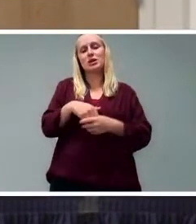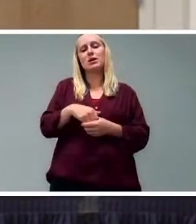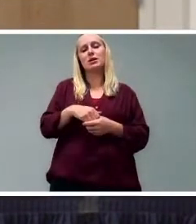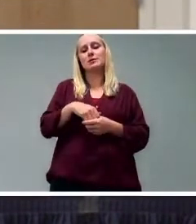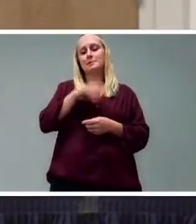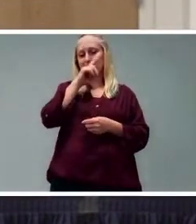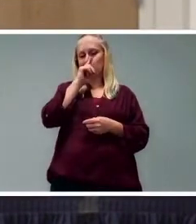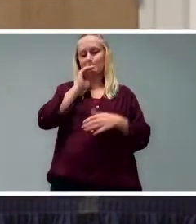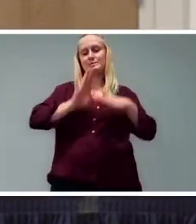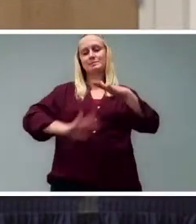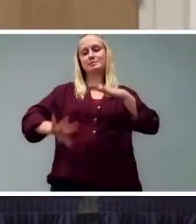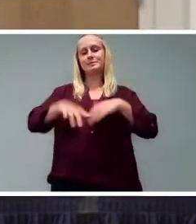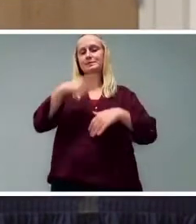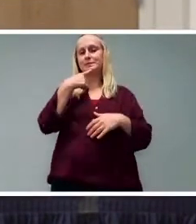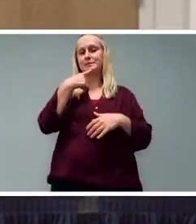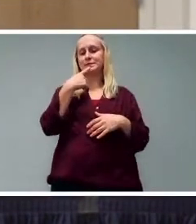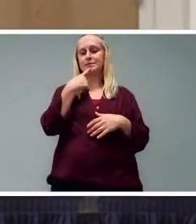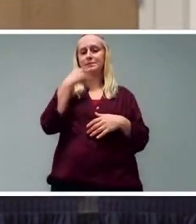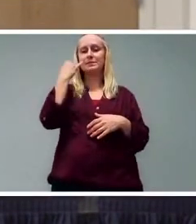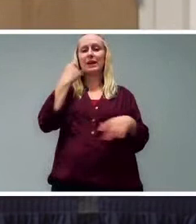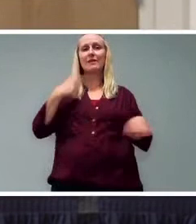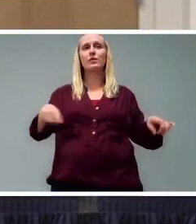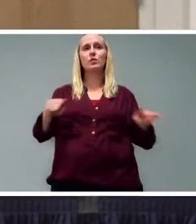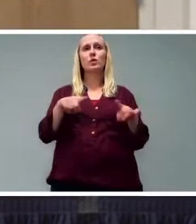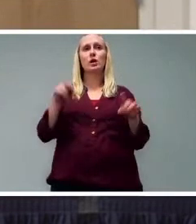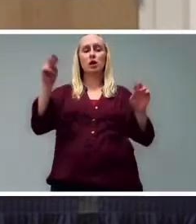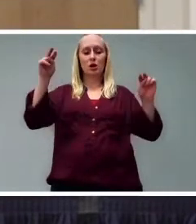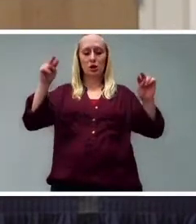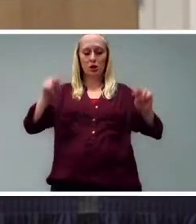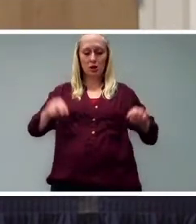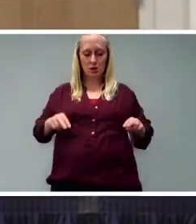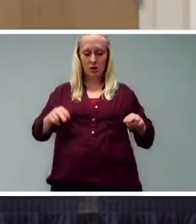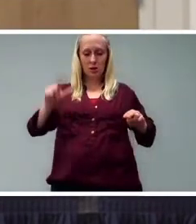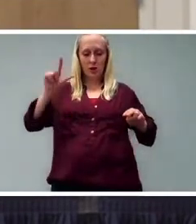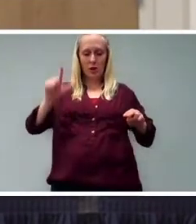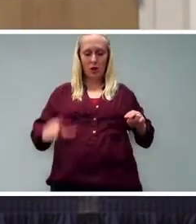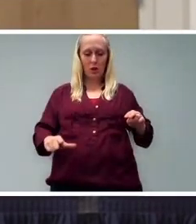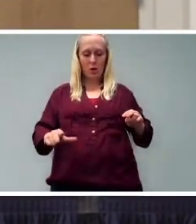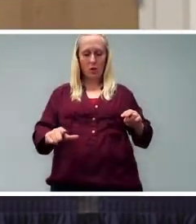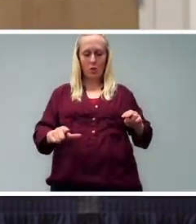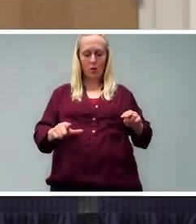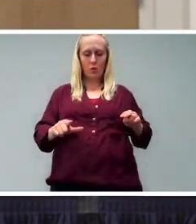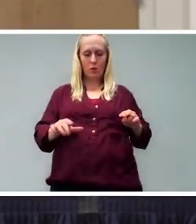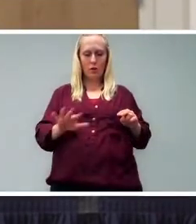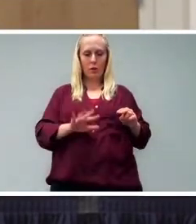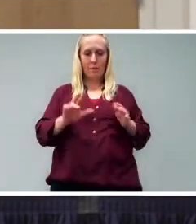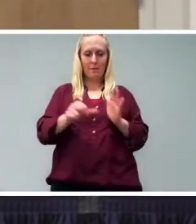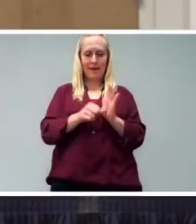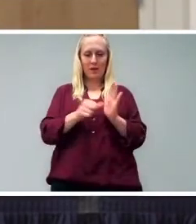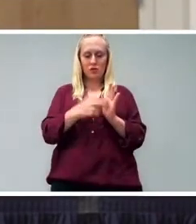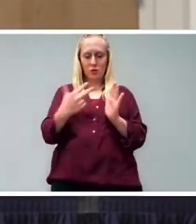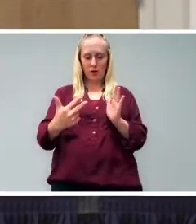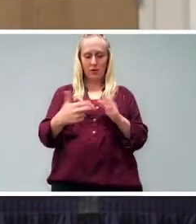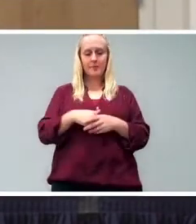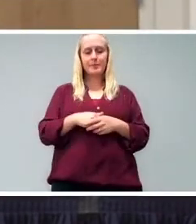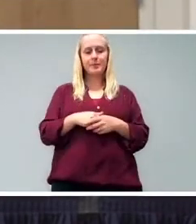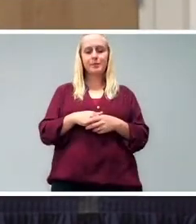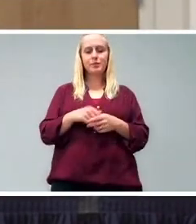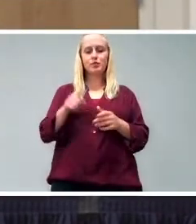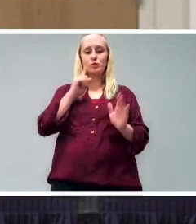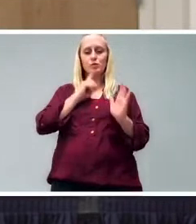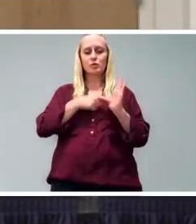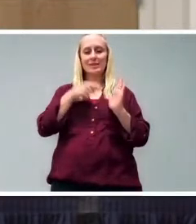basically saying, if you look down at the lower sub-bullets on page 3, you'll see that this needs